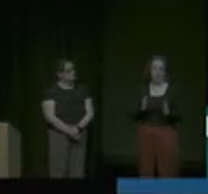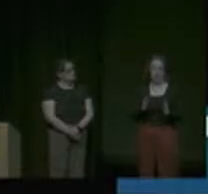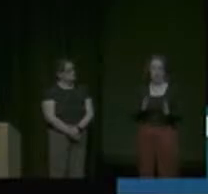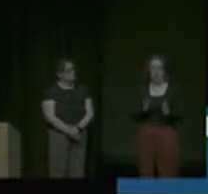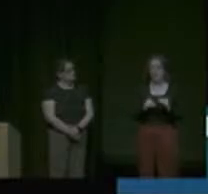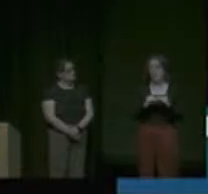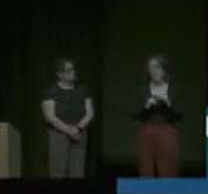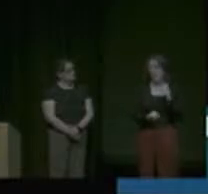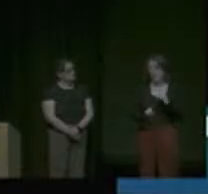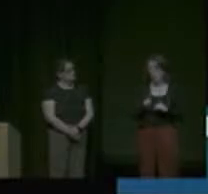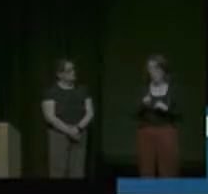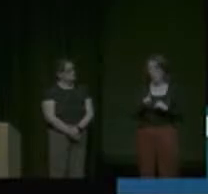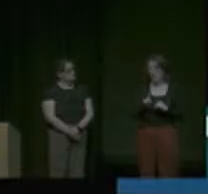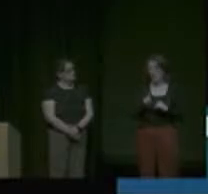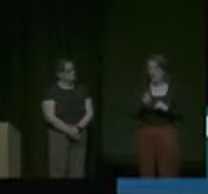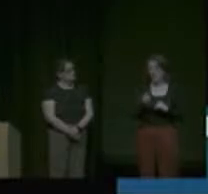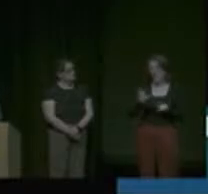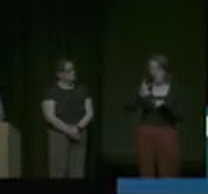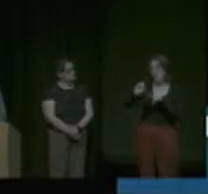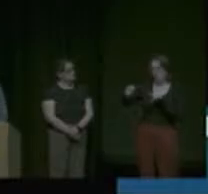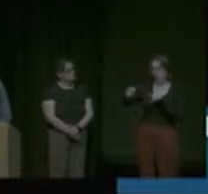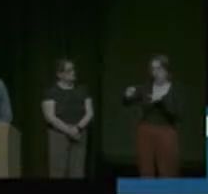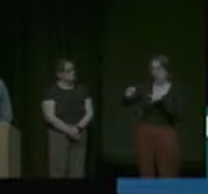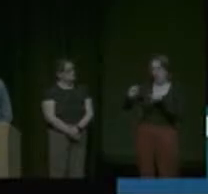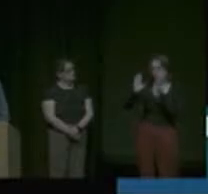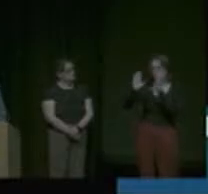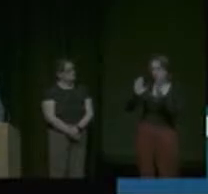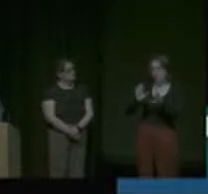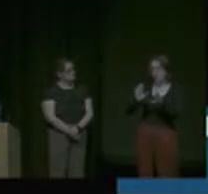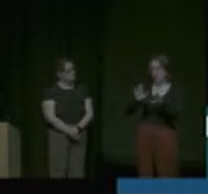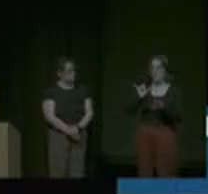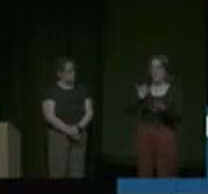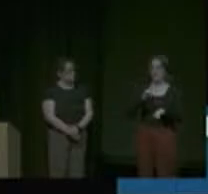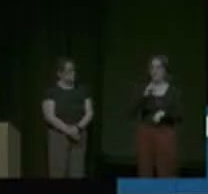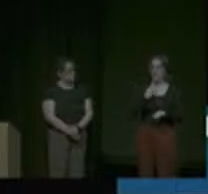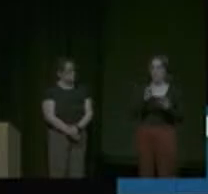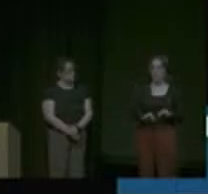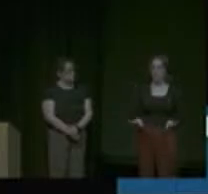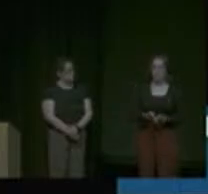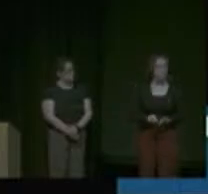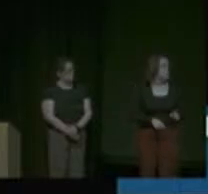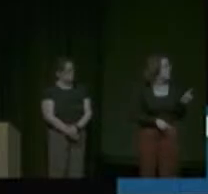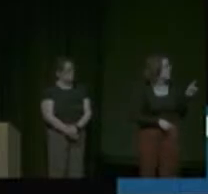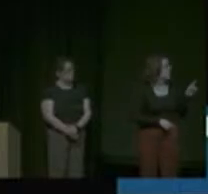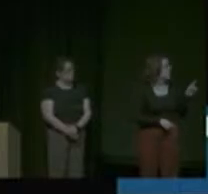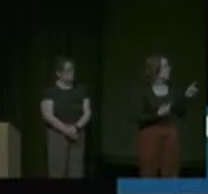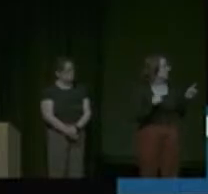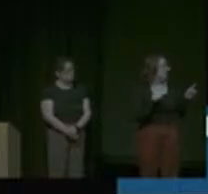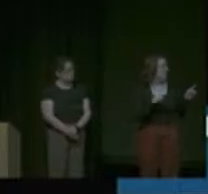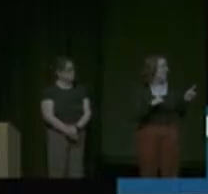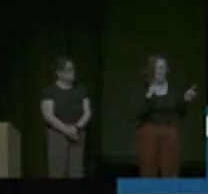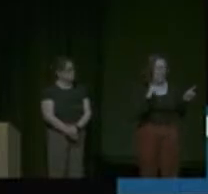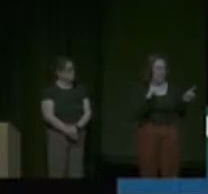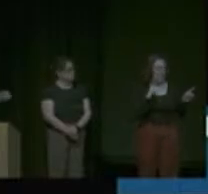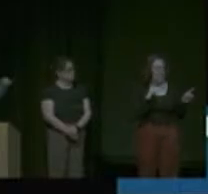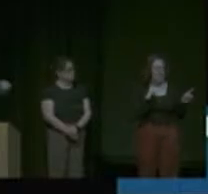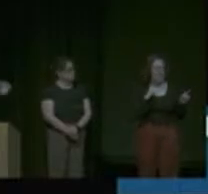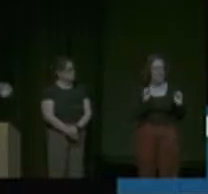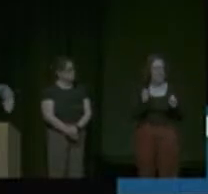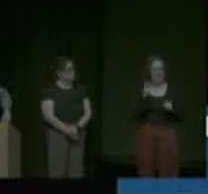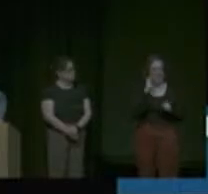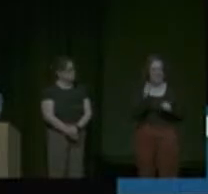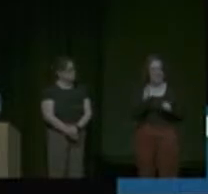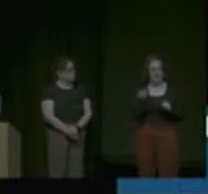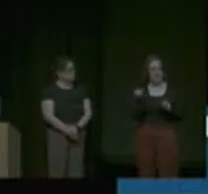1 is extraordinary. So we take that very seriously and, take pride in it. You can see it's